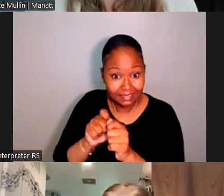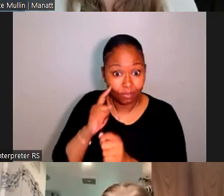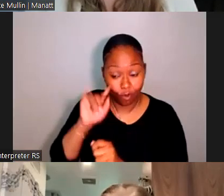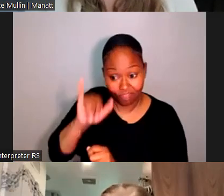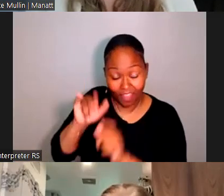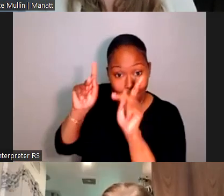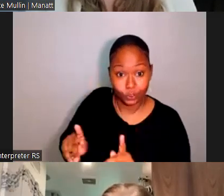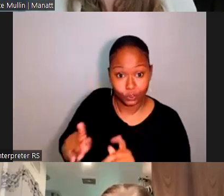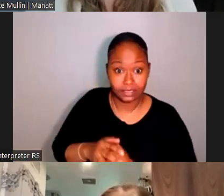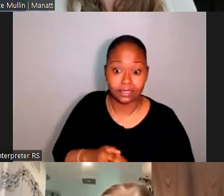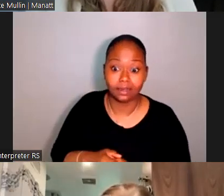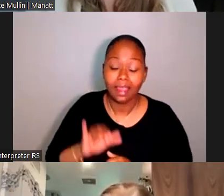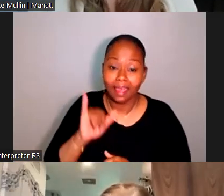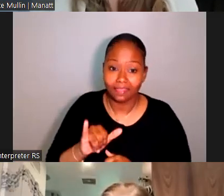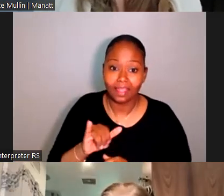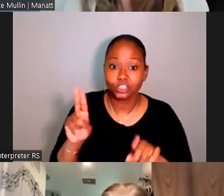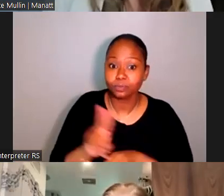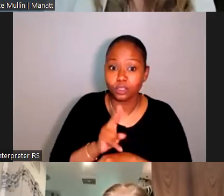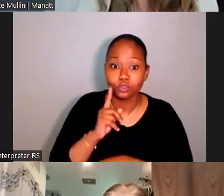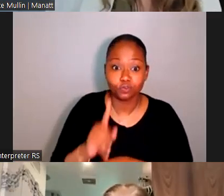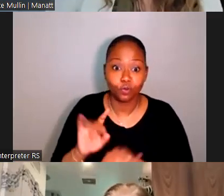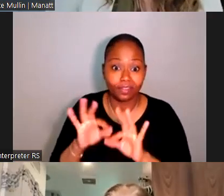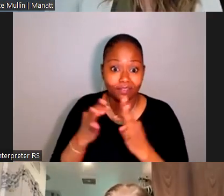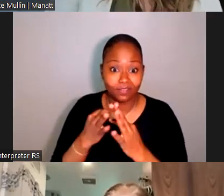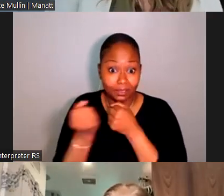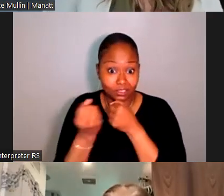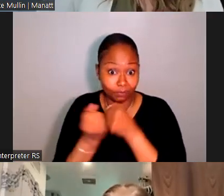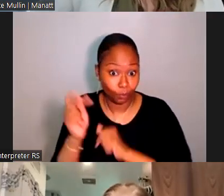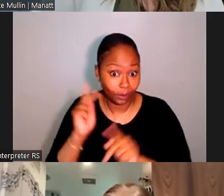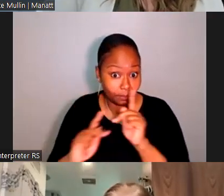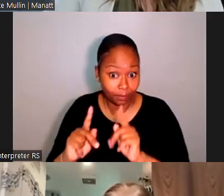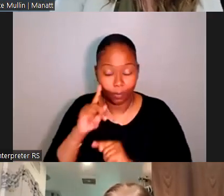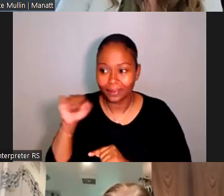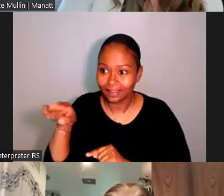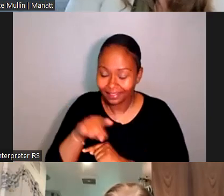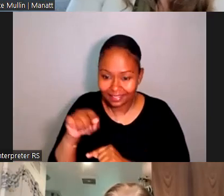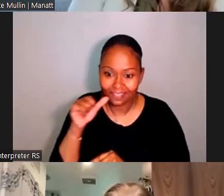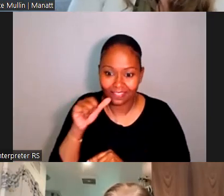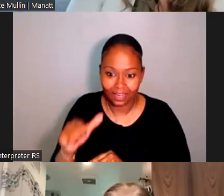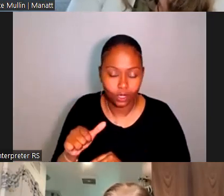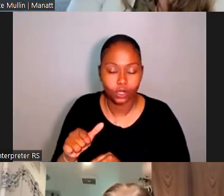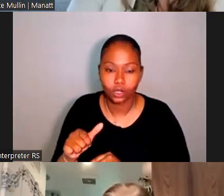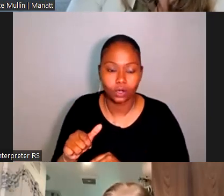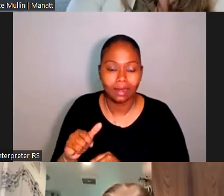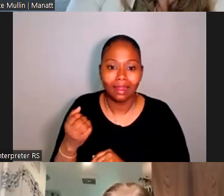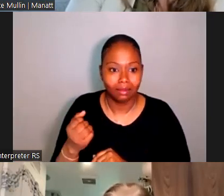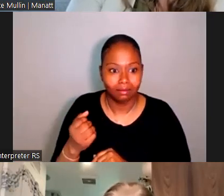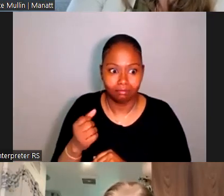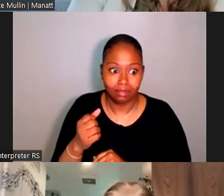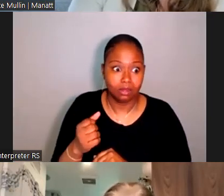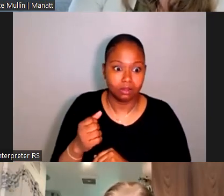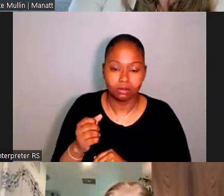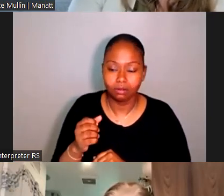for the family support people, because they are literally filling in for staff. Not that we want to be